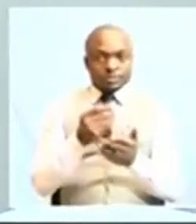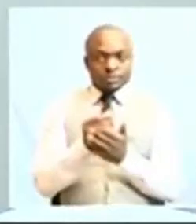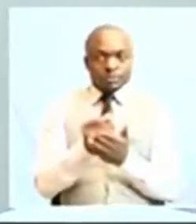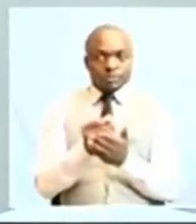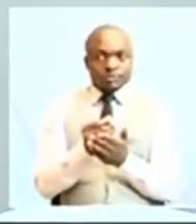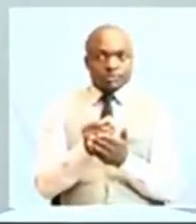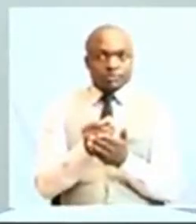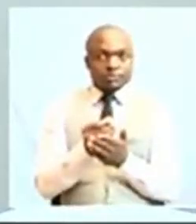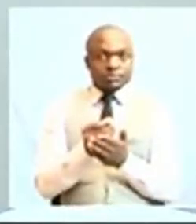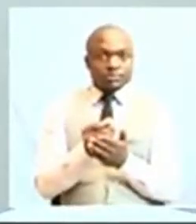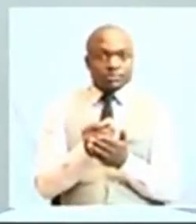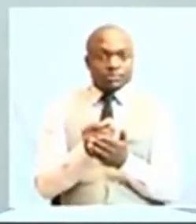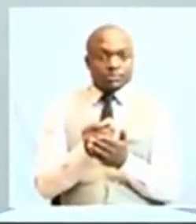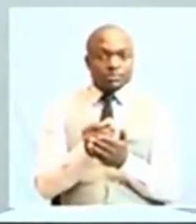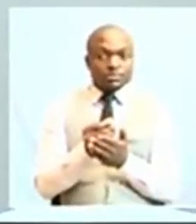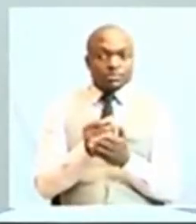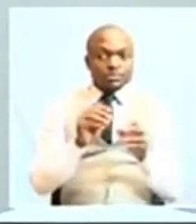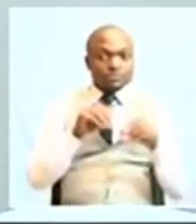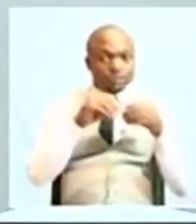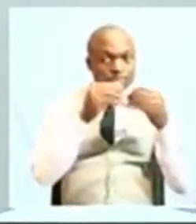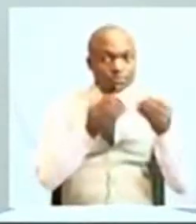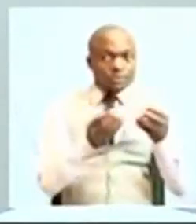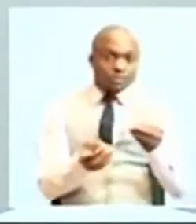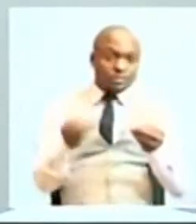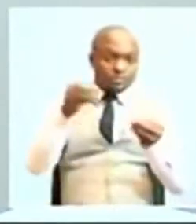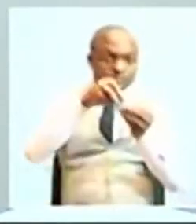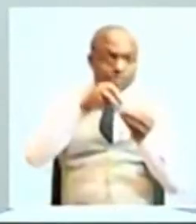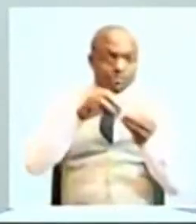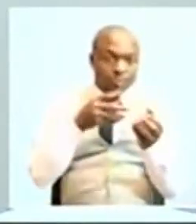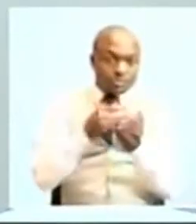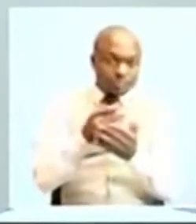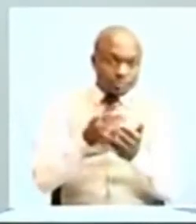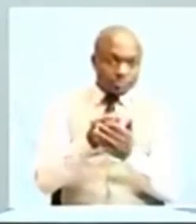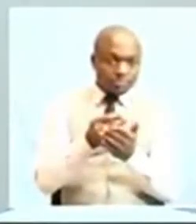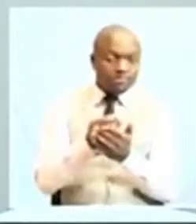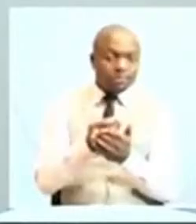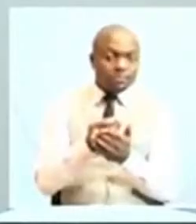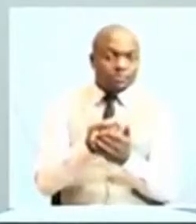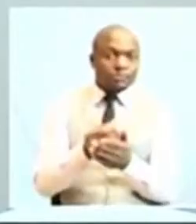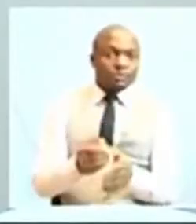they decided to give an additional funds. Is it?